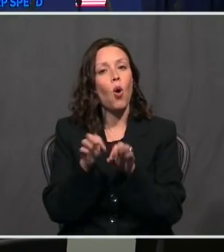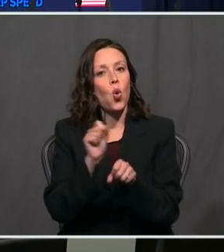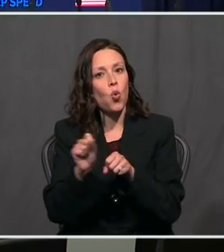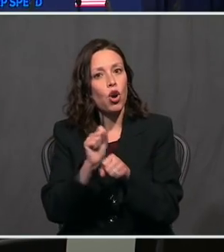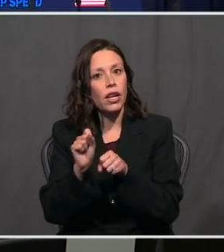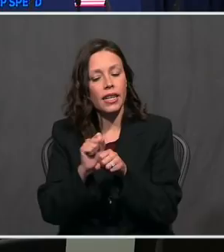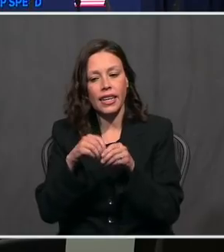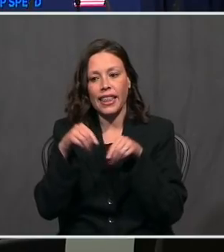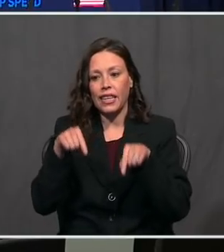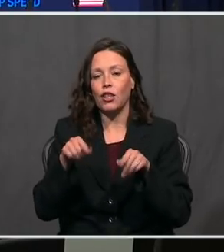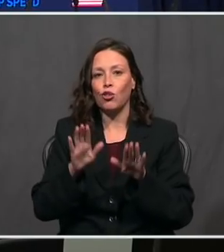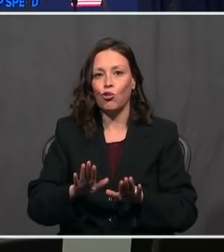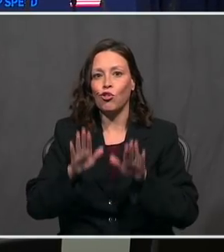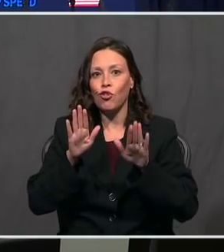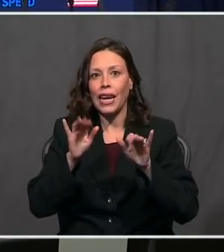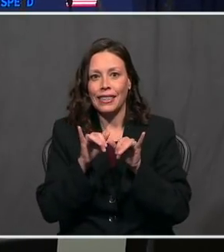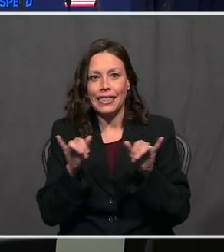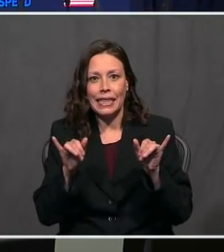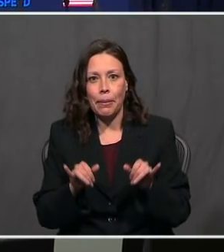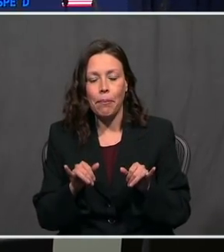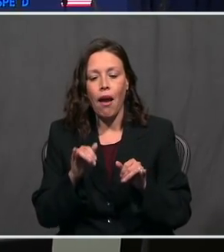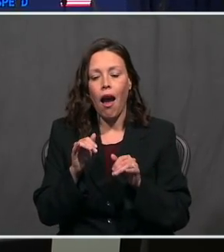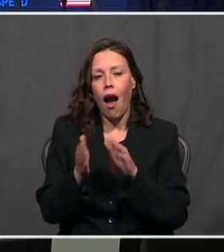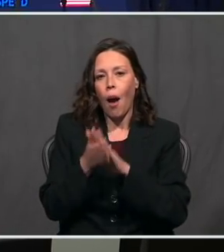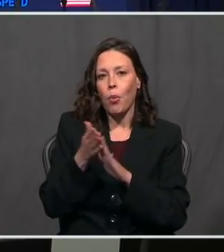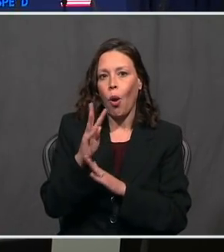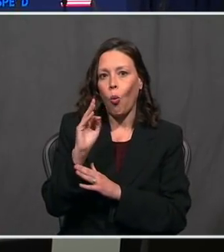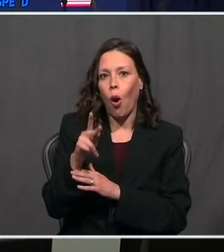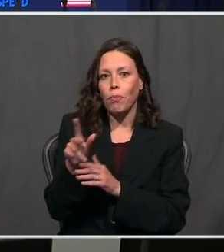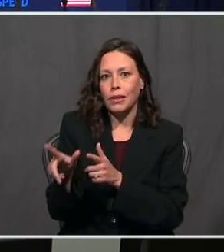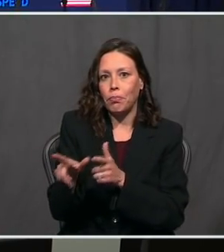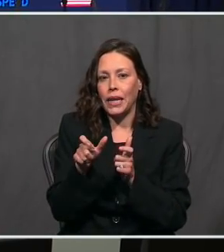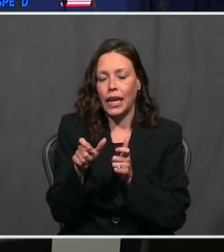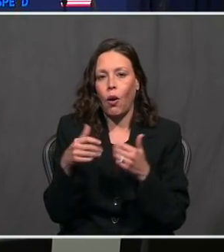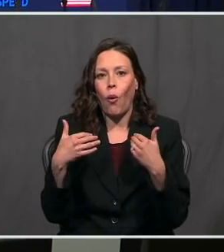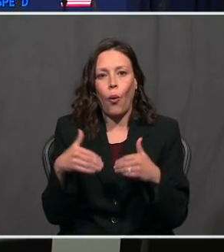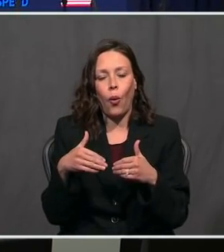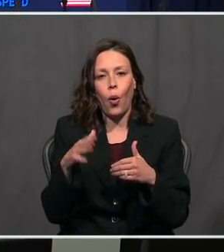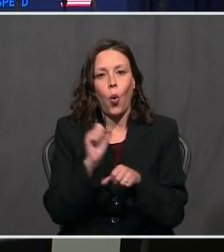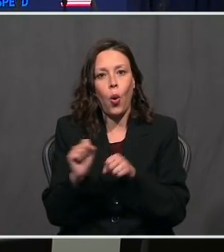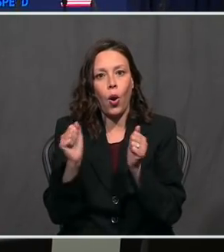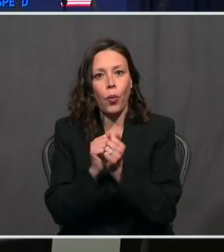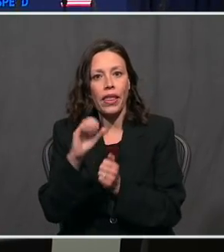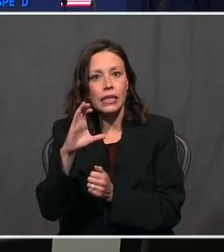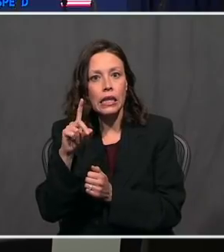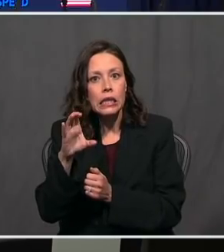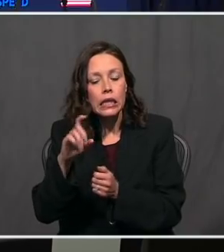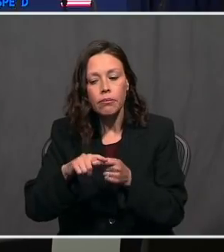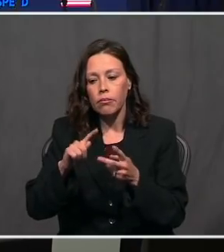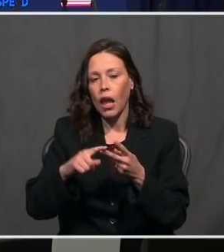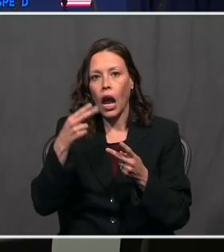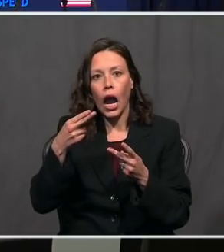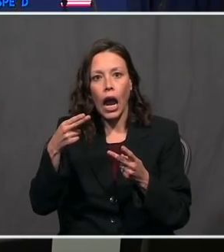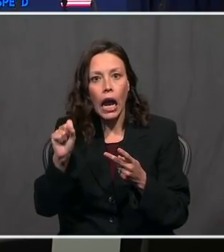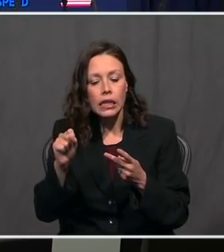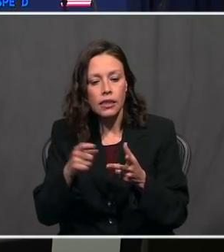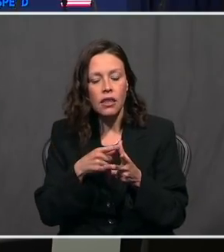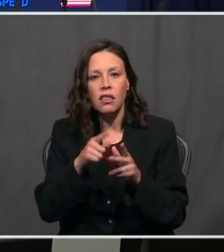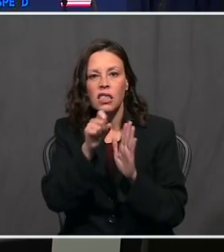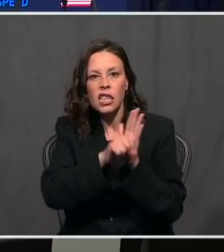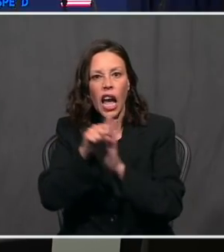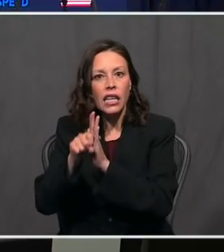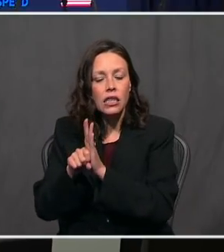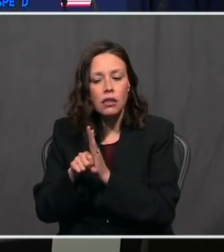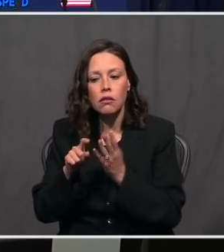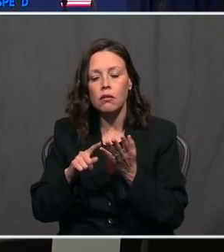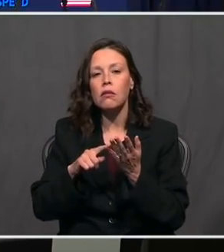this great ecosystem. I think that Operation Warp Speed is kind of set up, but working with CDC, HHS, the states,